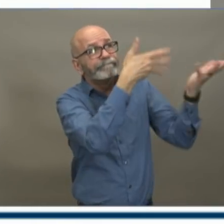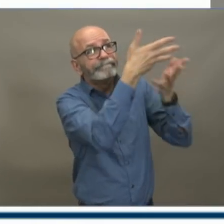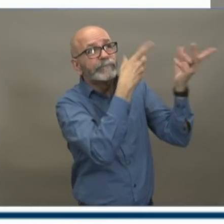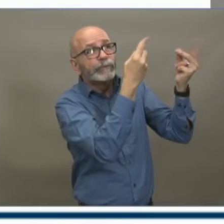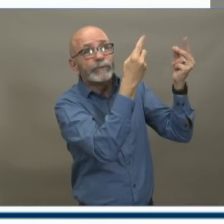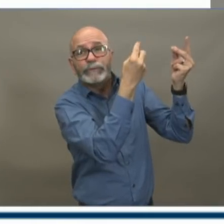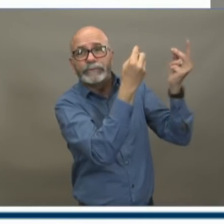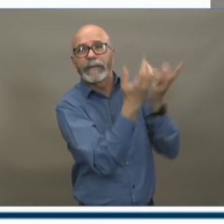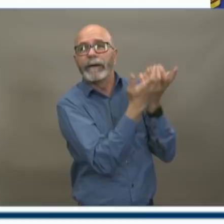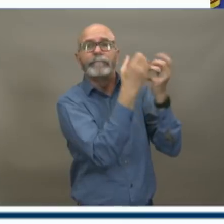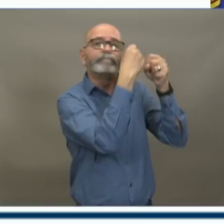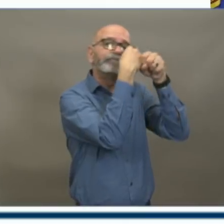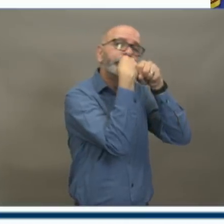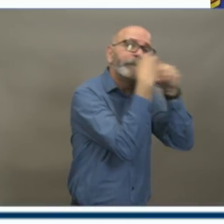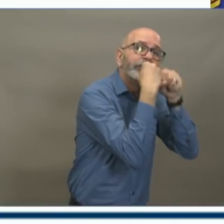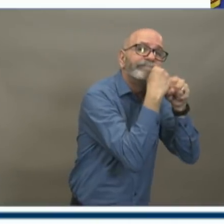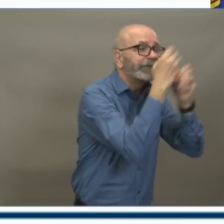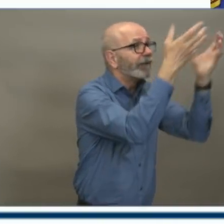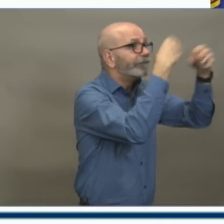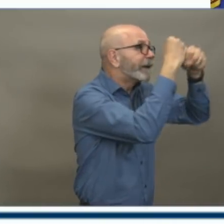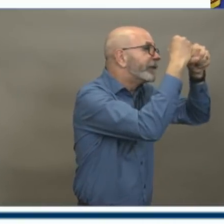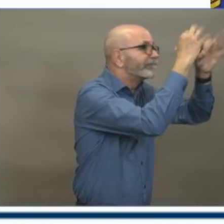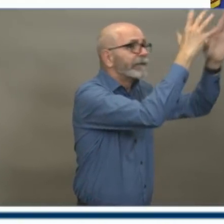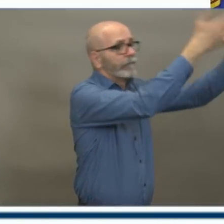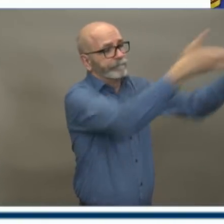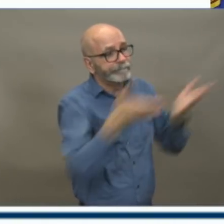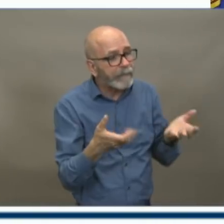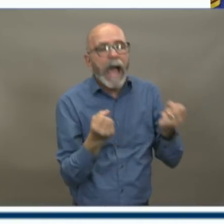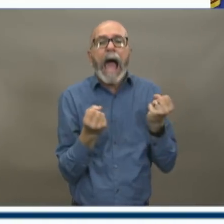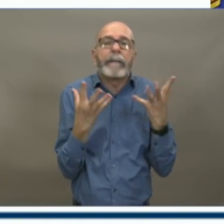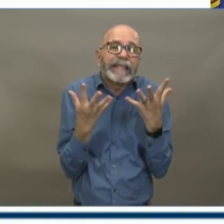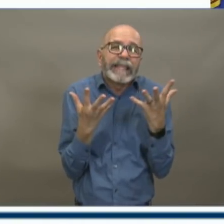manufacturers. Go ahead, Sarah, with your follow-up.